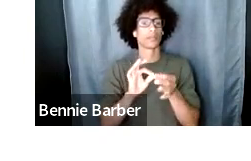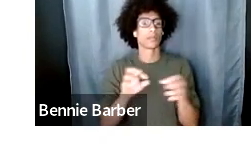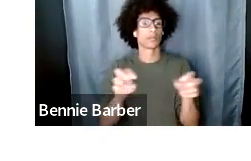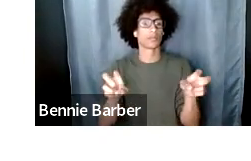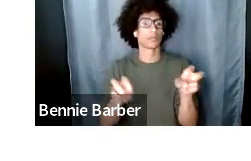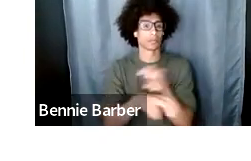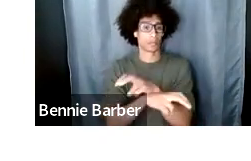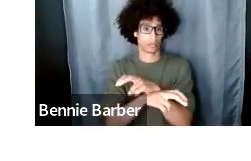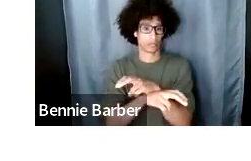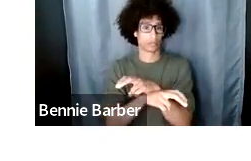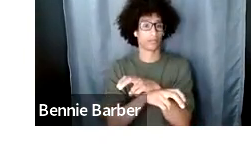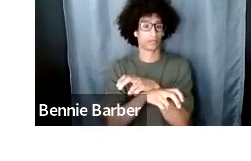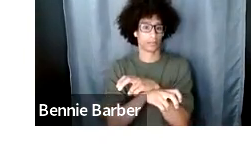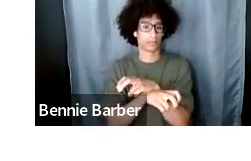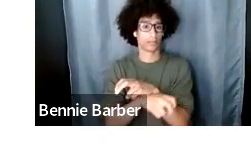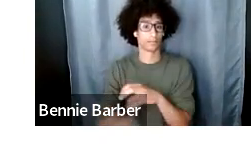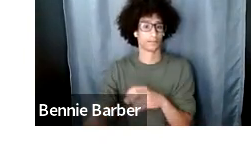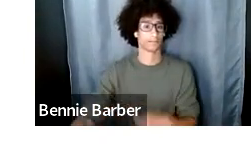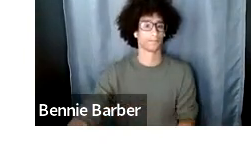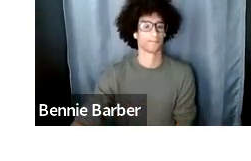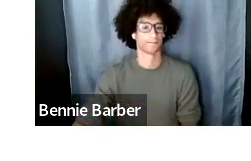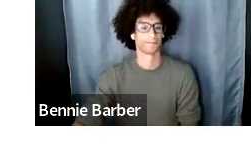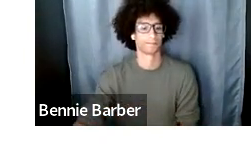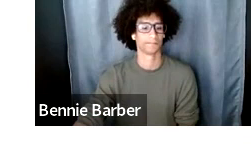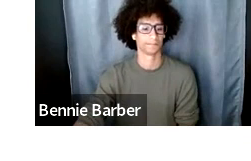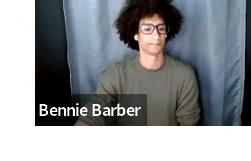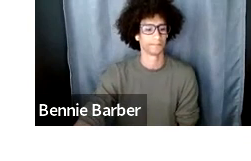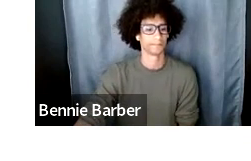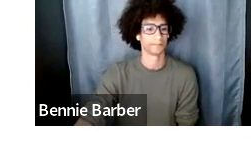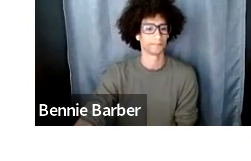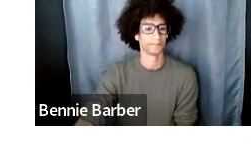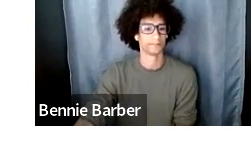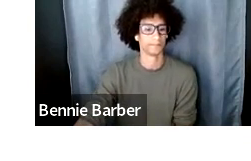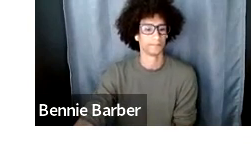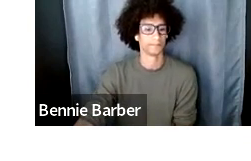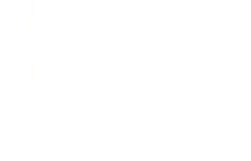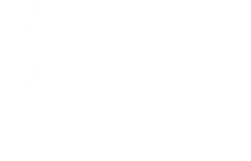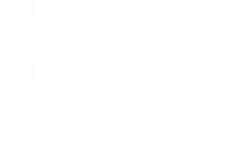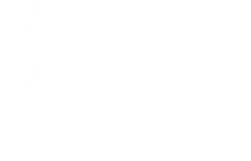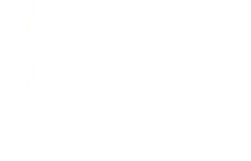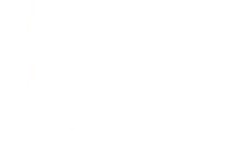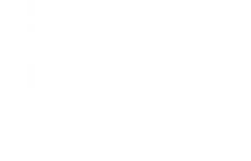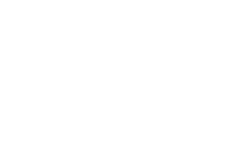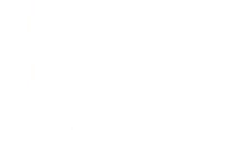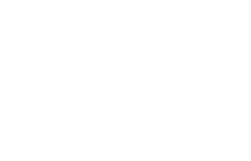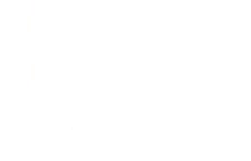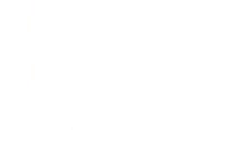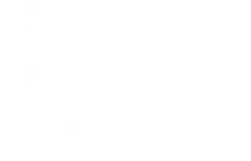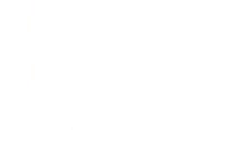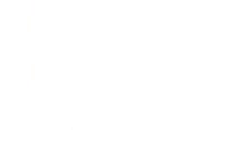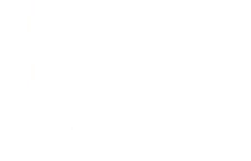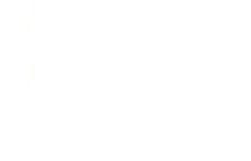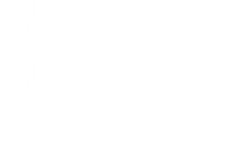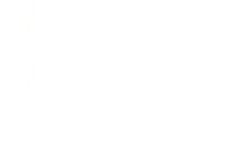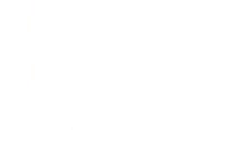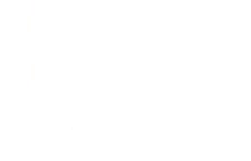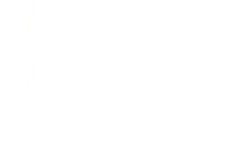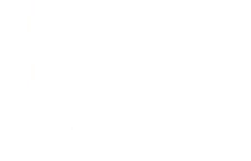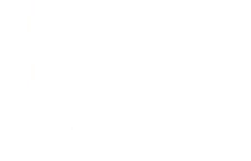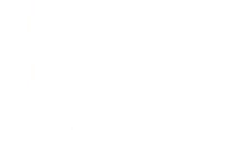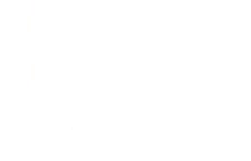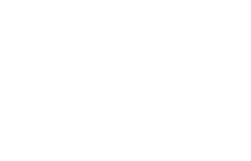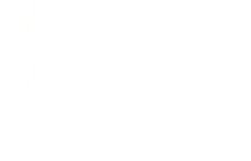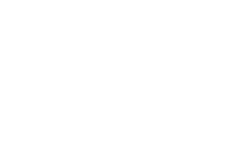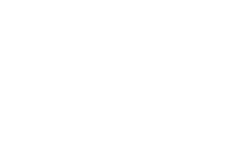end of the day you have the story and then it's got all of these other parts to it you really want to decide what story is it that you're going to tell